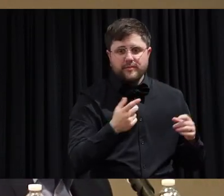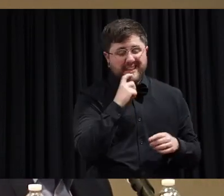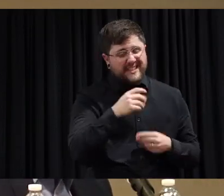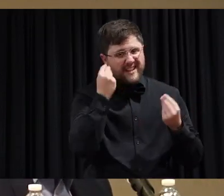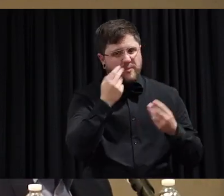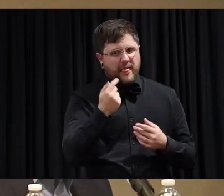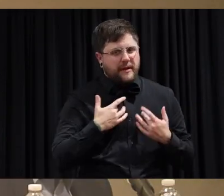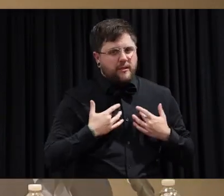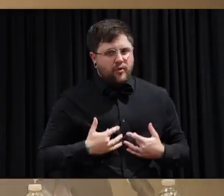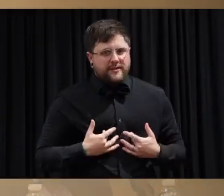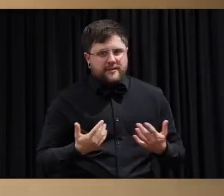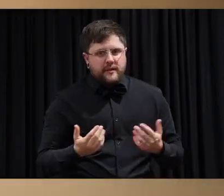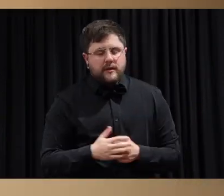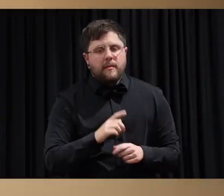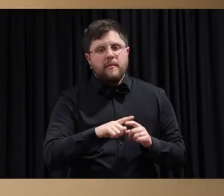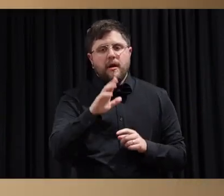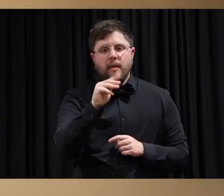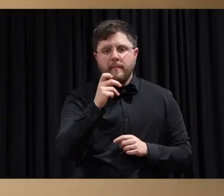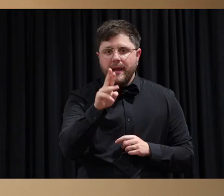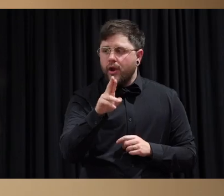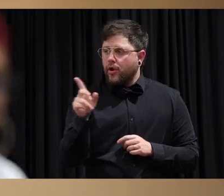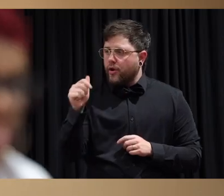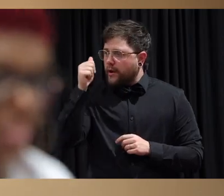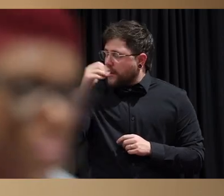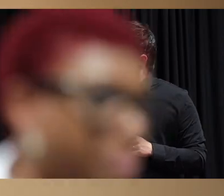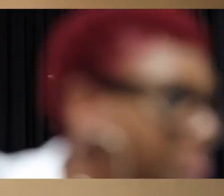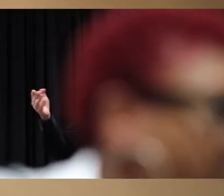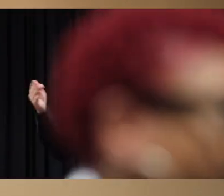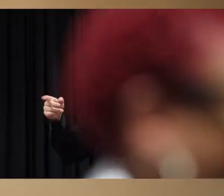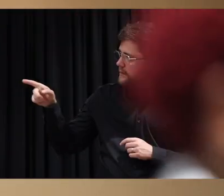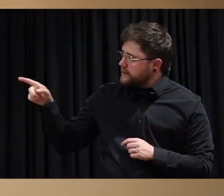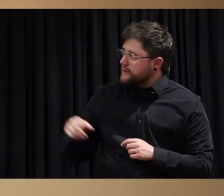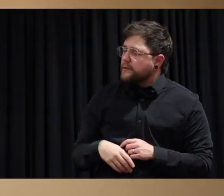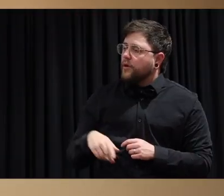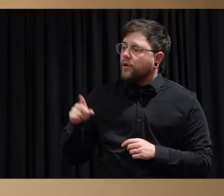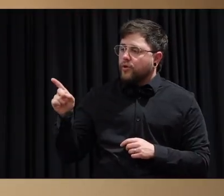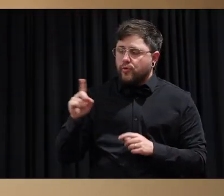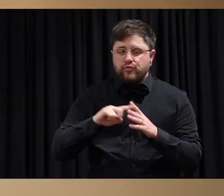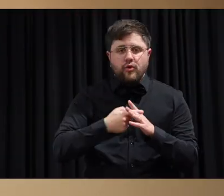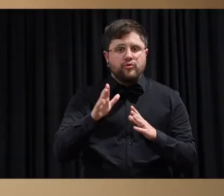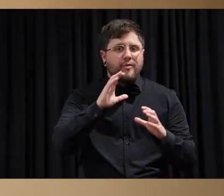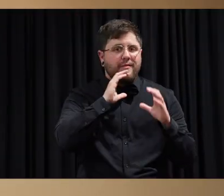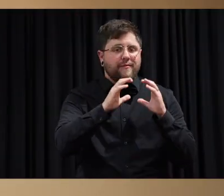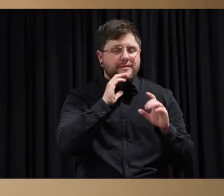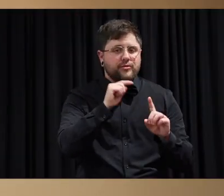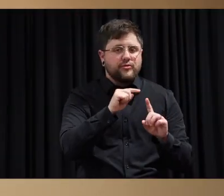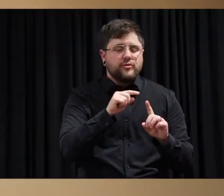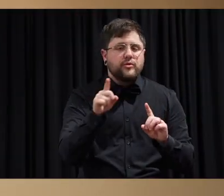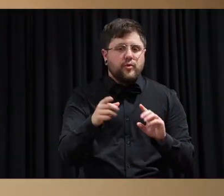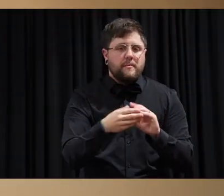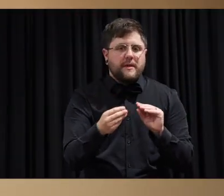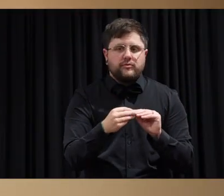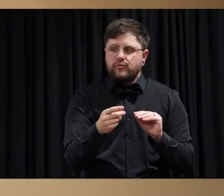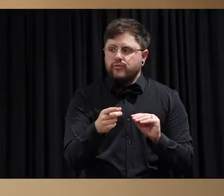information is kind of depressing. But the banker, the guy next to the realtor, you started your conversation earlier with that,